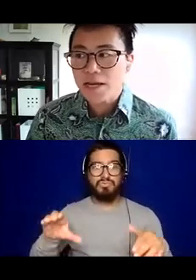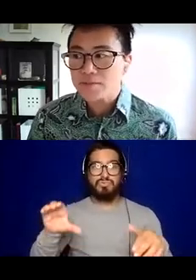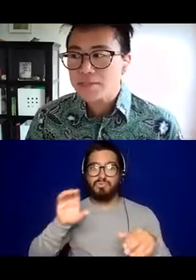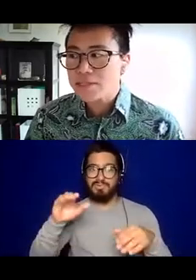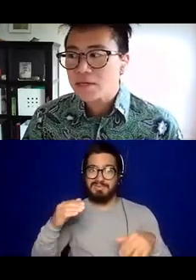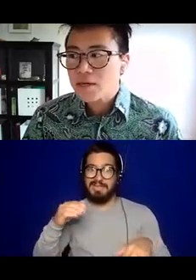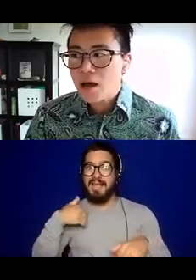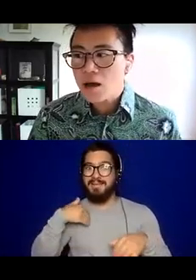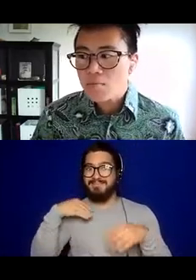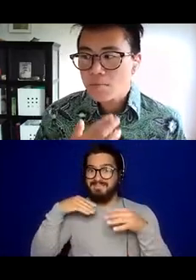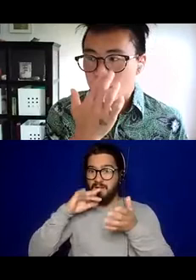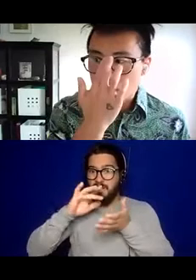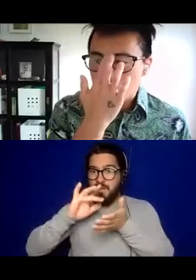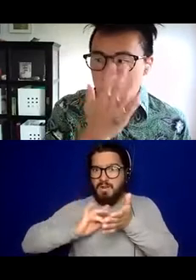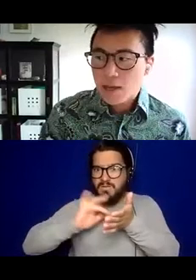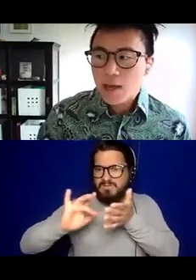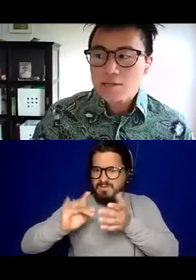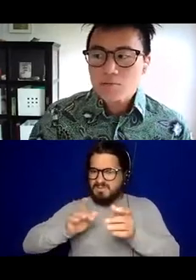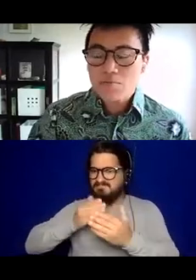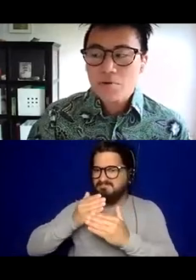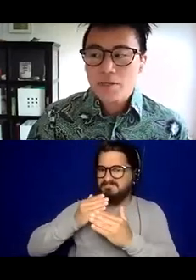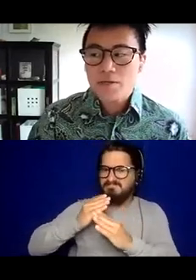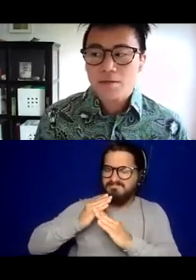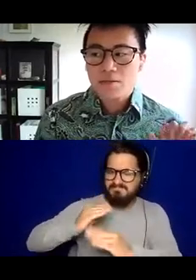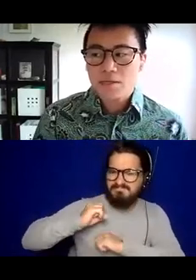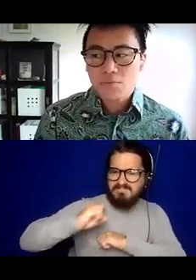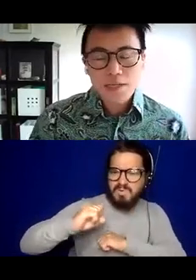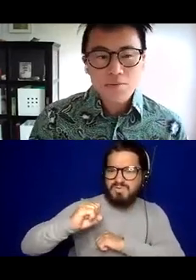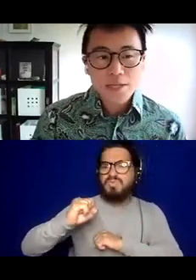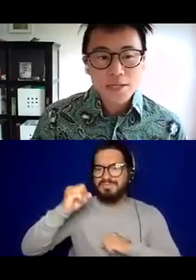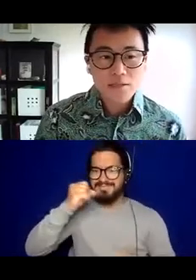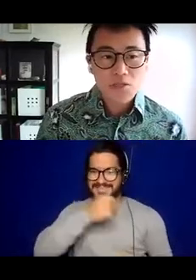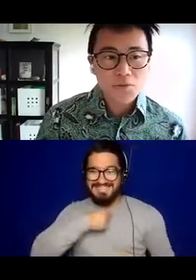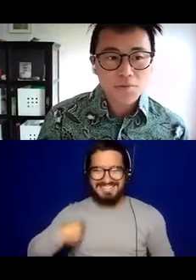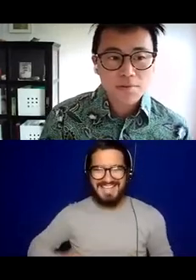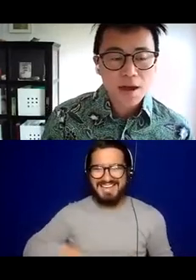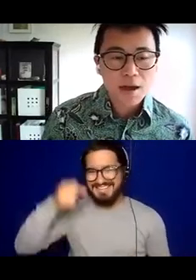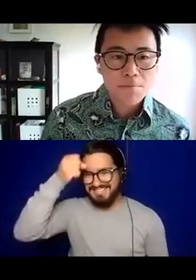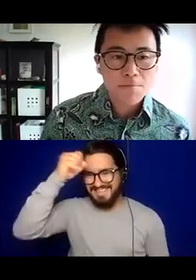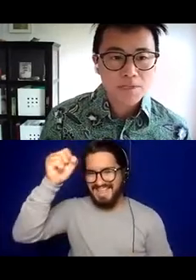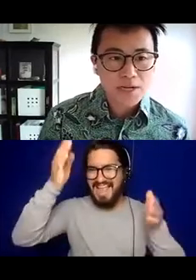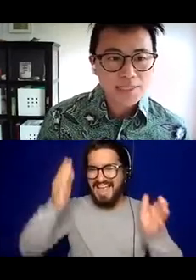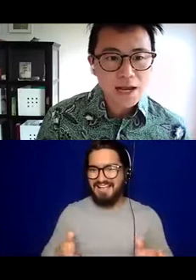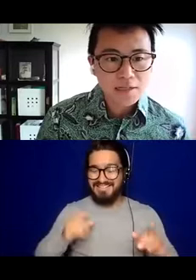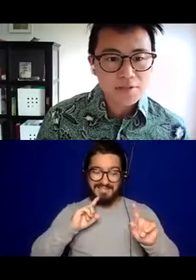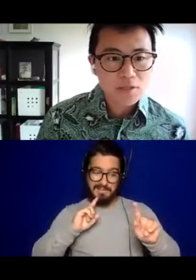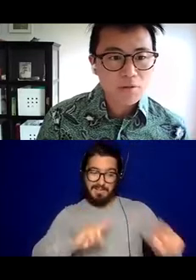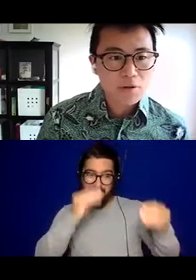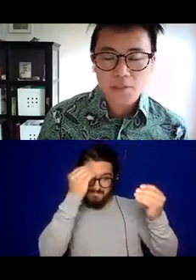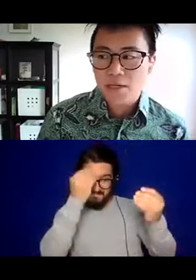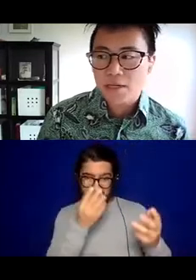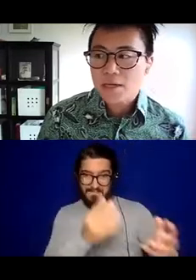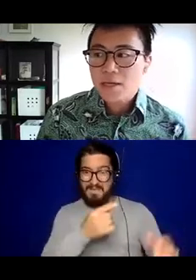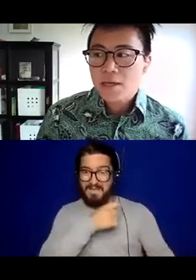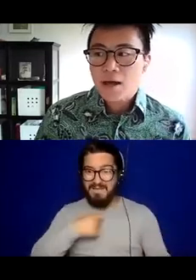Chinese activists, and this was reported in 2020 in June. Chinese activists who